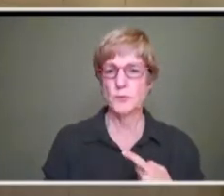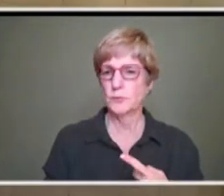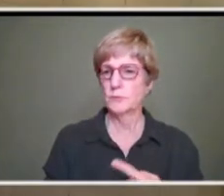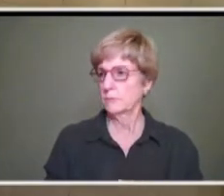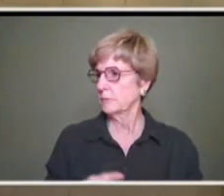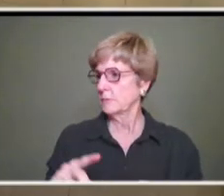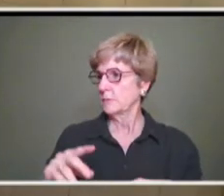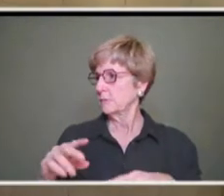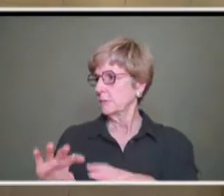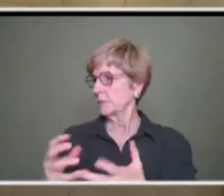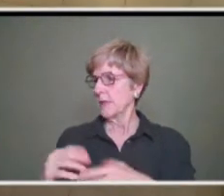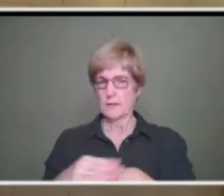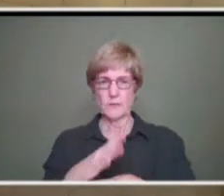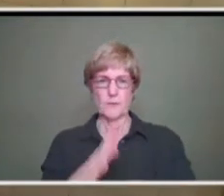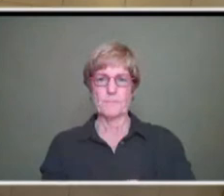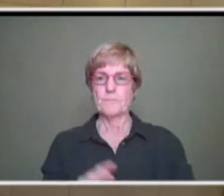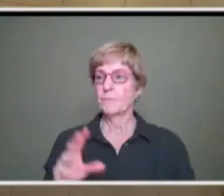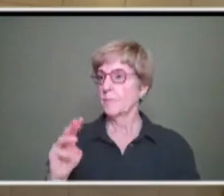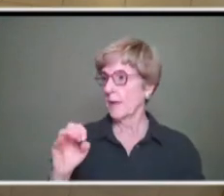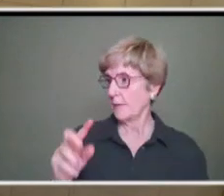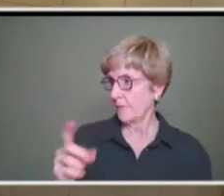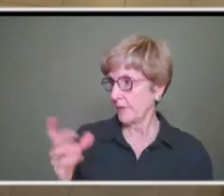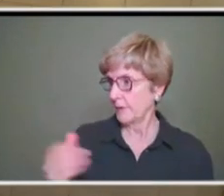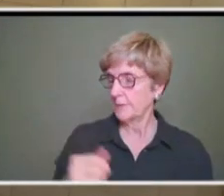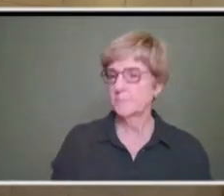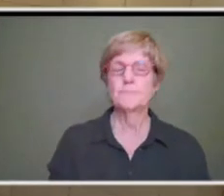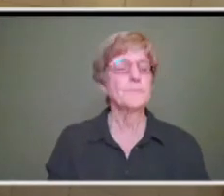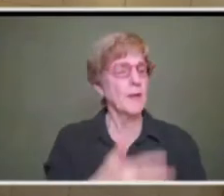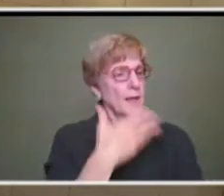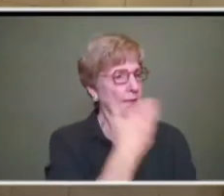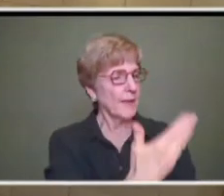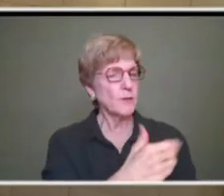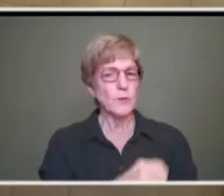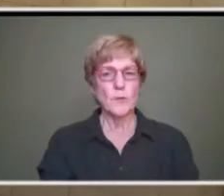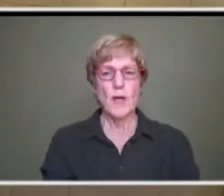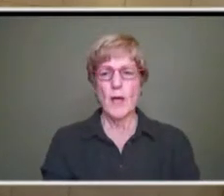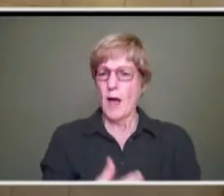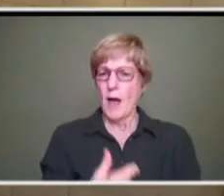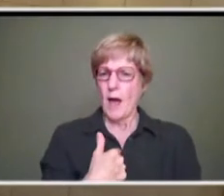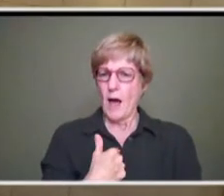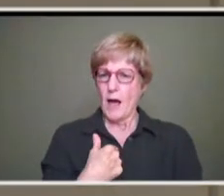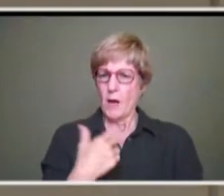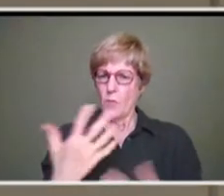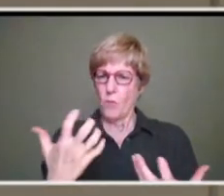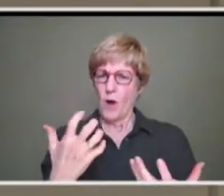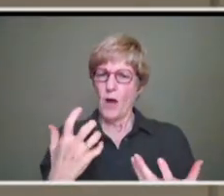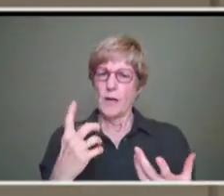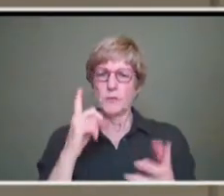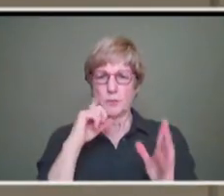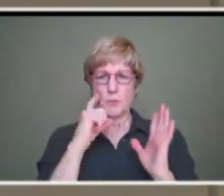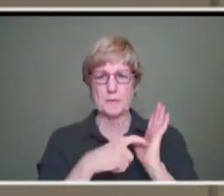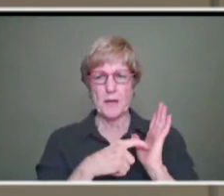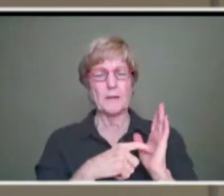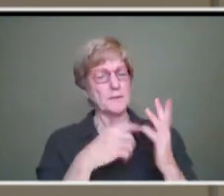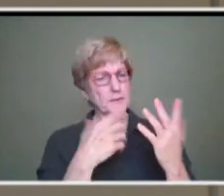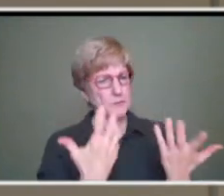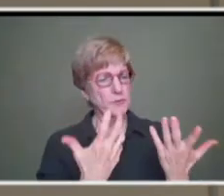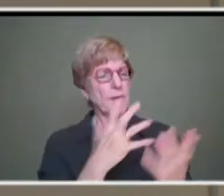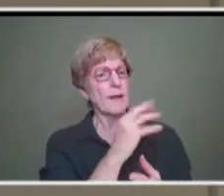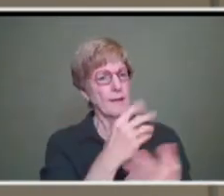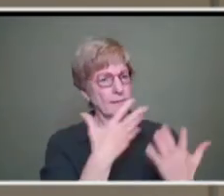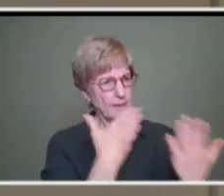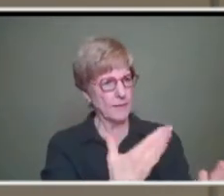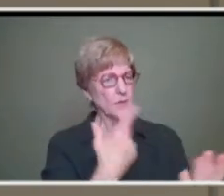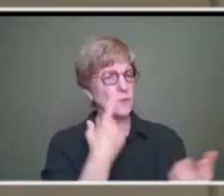Ms Mayfield thank you mayor Pro Tem Mr Fox I do want to acknowledge and thank you